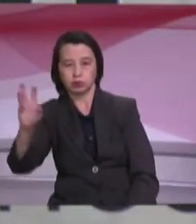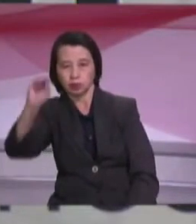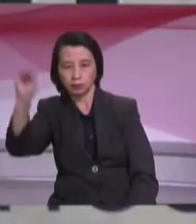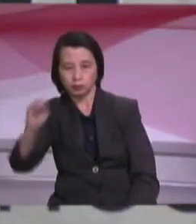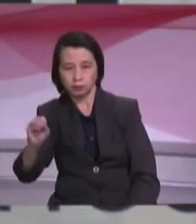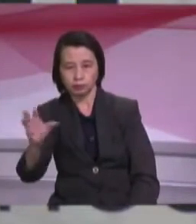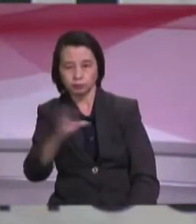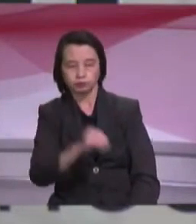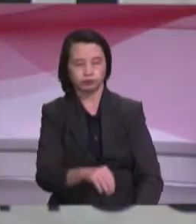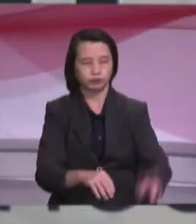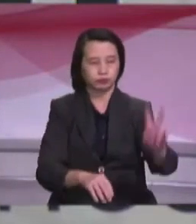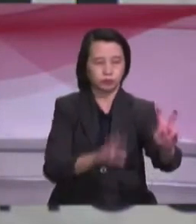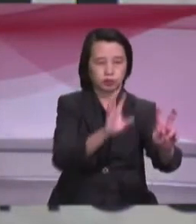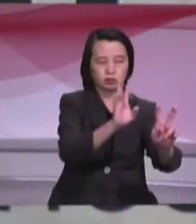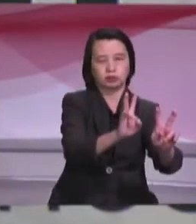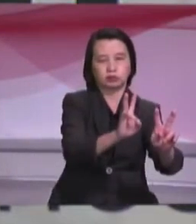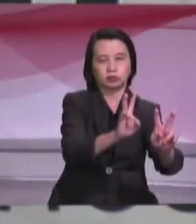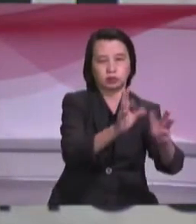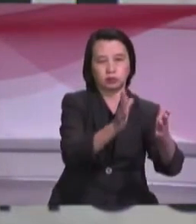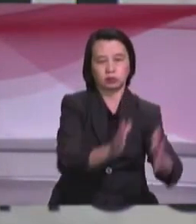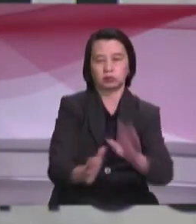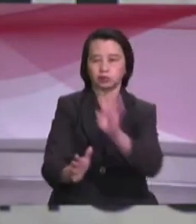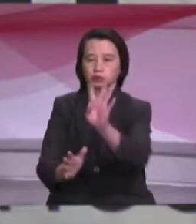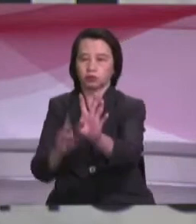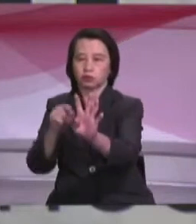95.6%, and 27 cases of